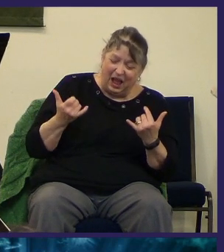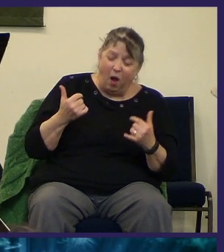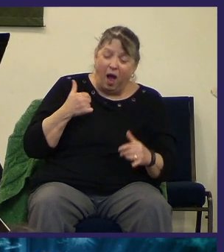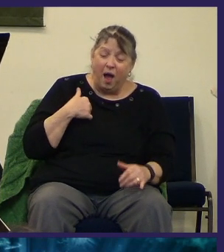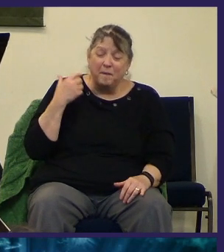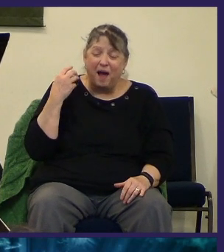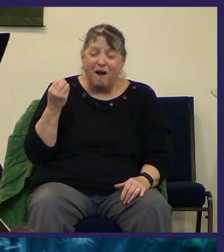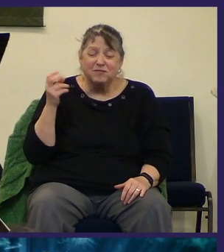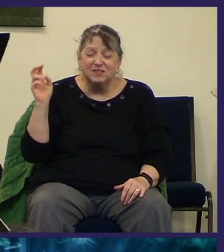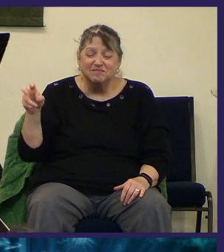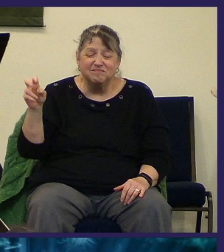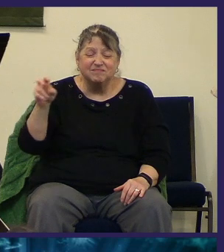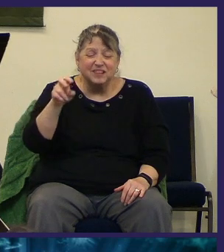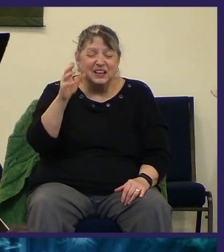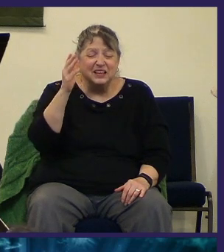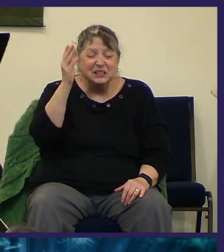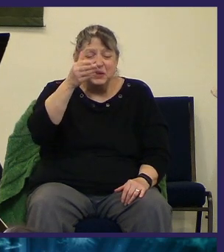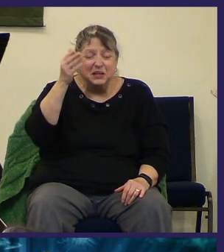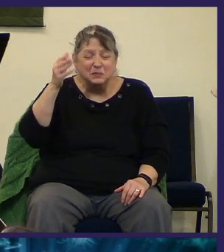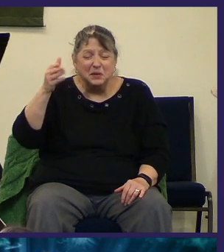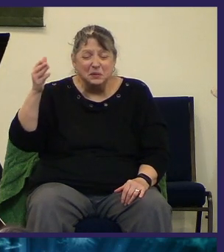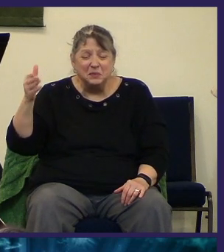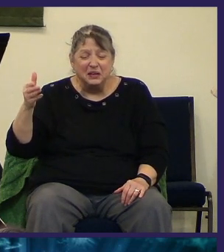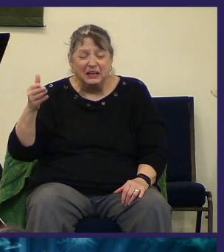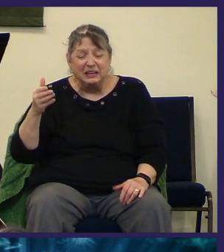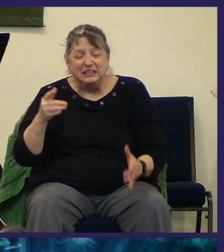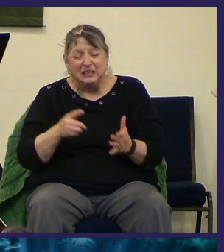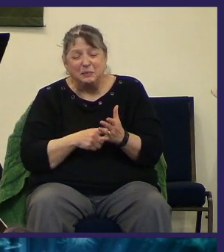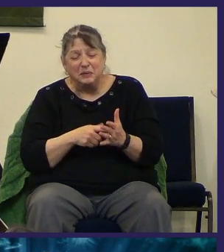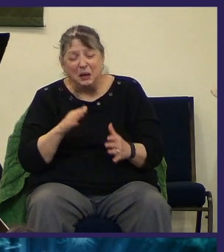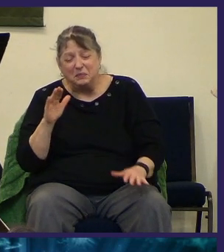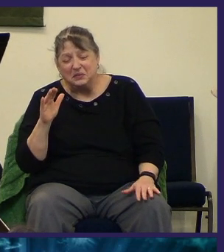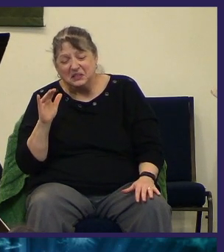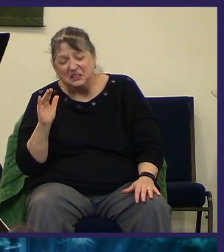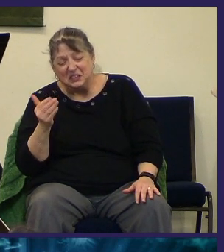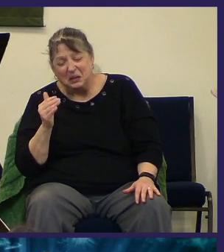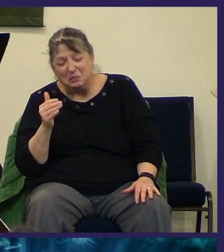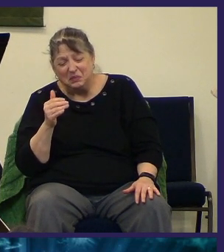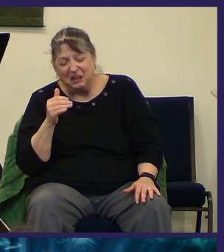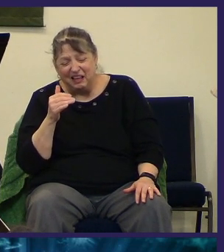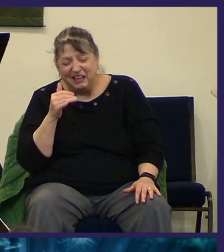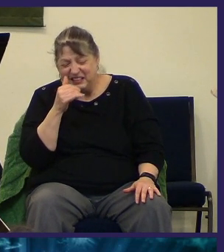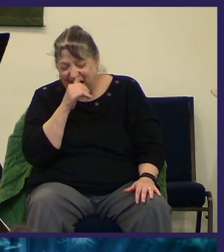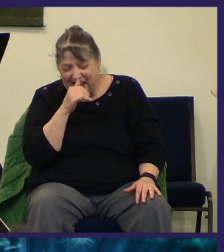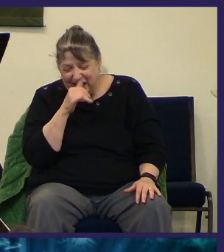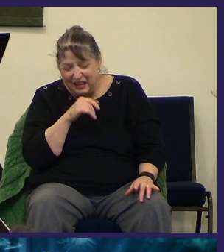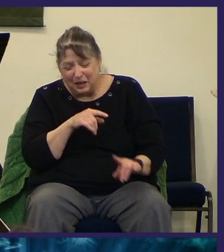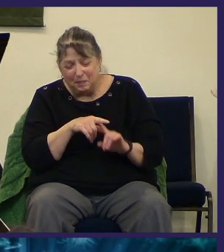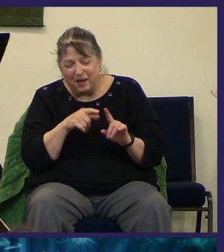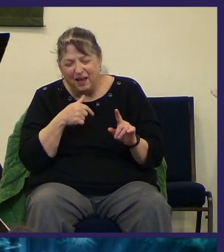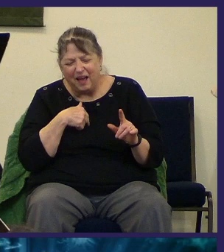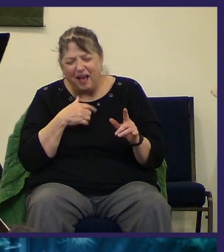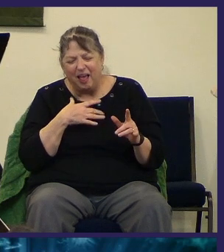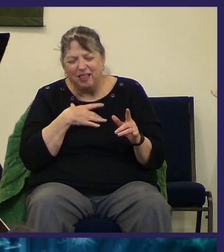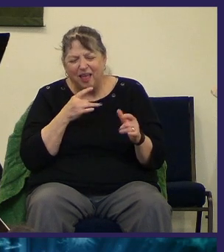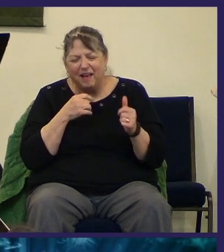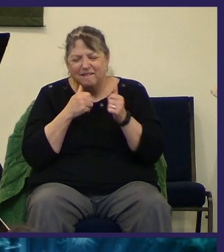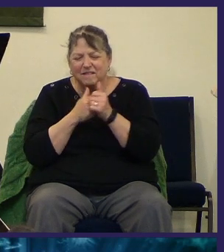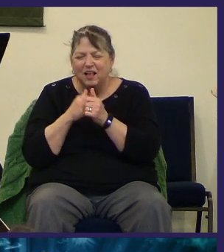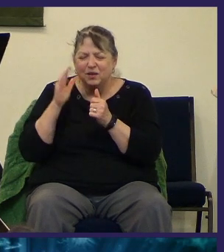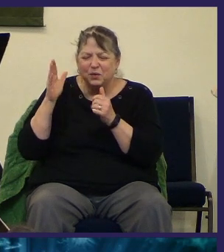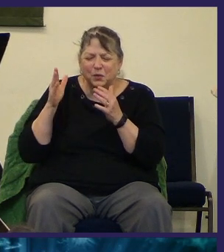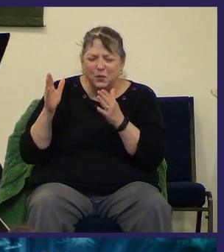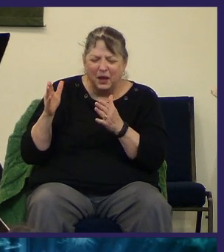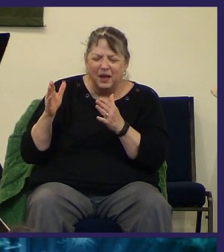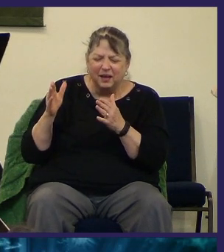sometimes i may seem foolish but if i'm going to be a fool i want to be a fool for you lord lord i just thank and praise you for this